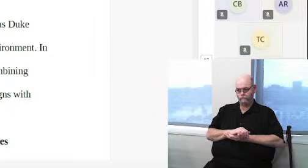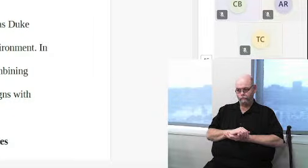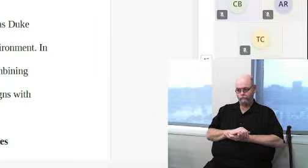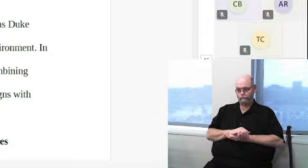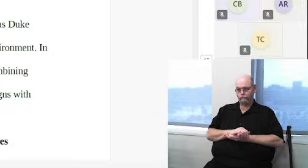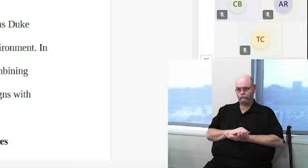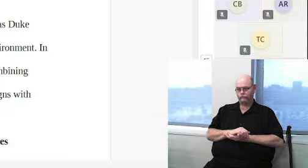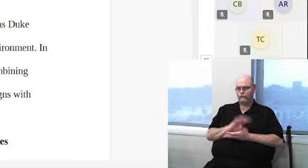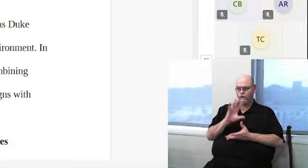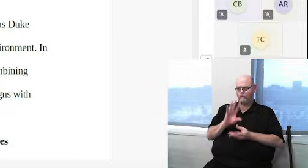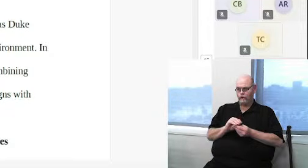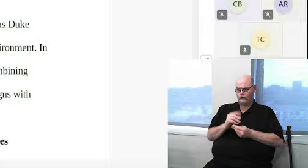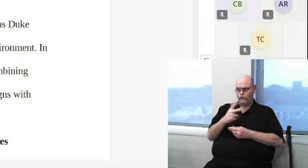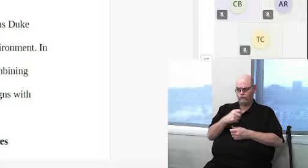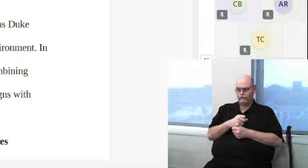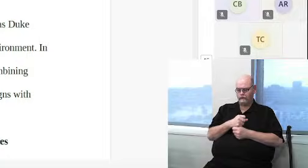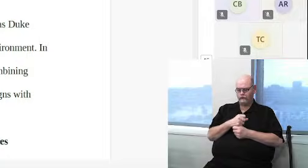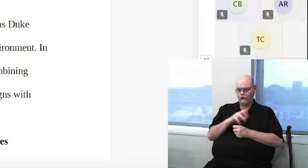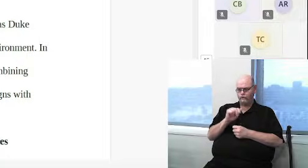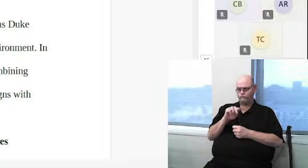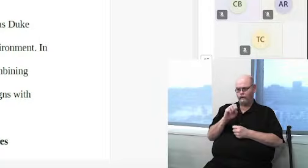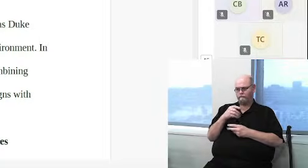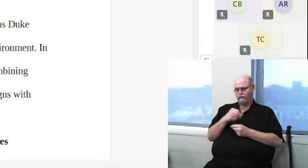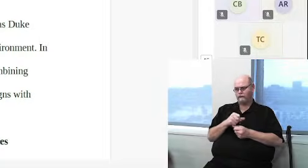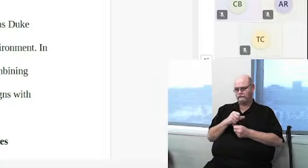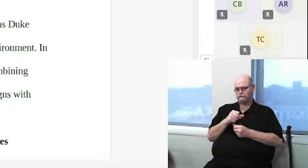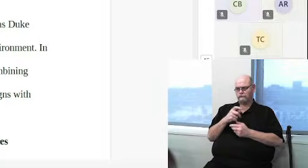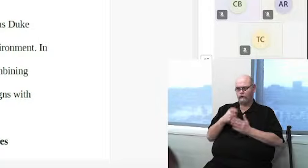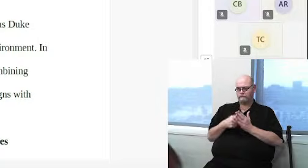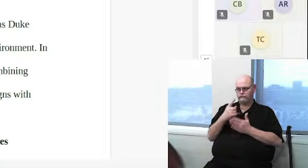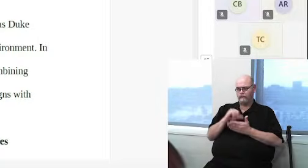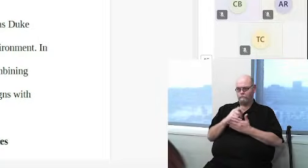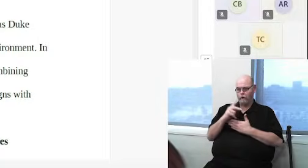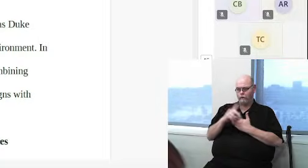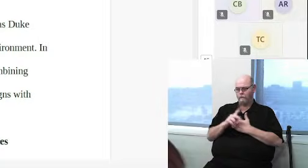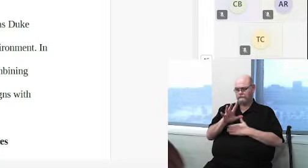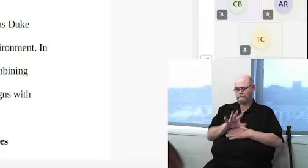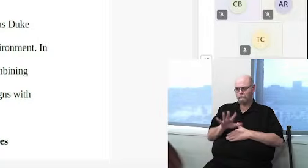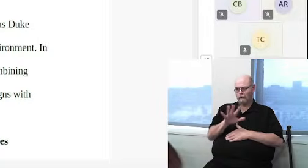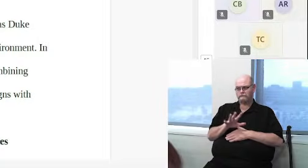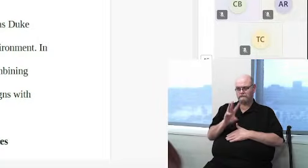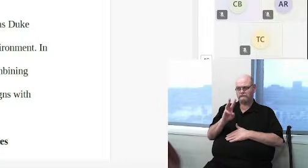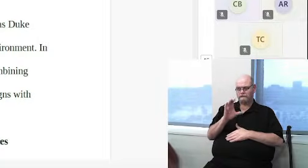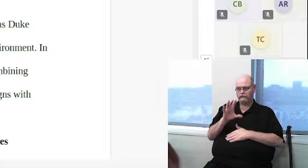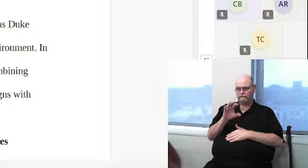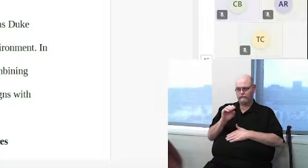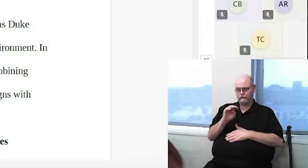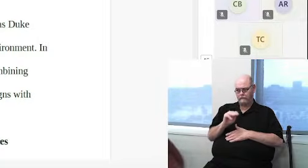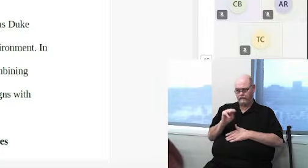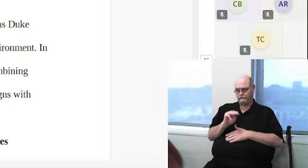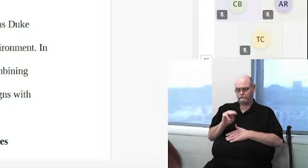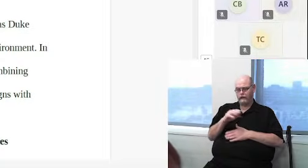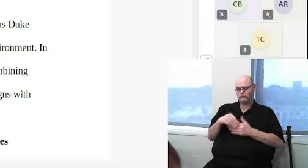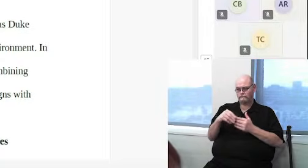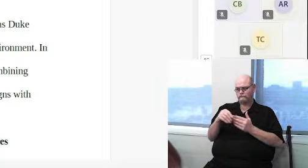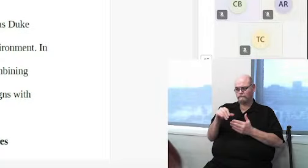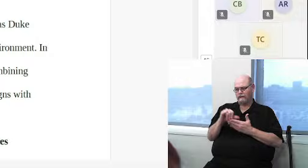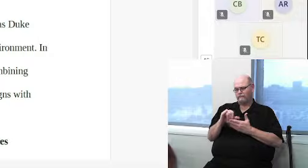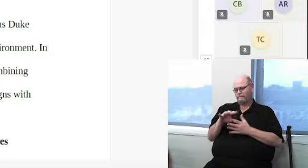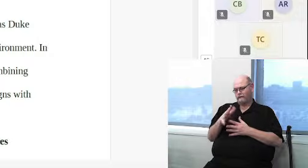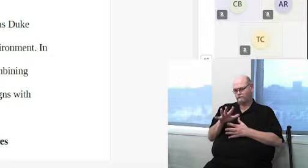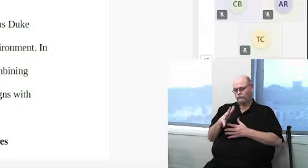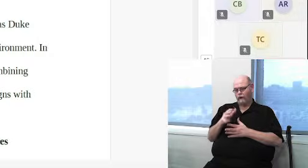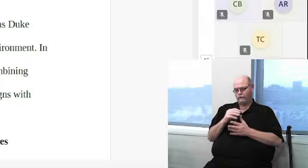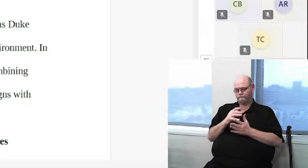The total 3-year ratepayer funded cost of that program is approximately $650 million